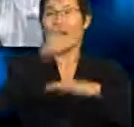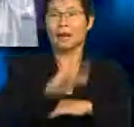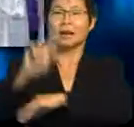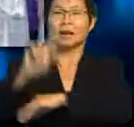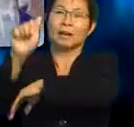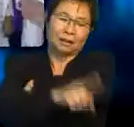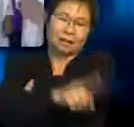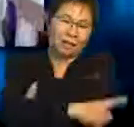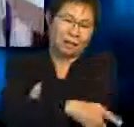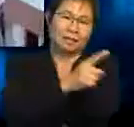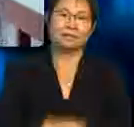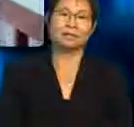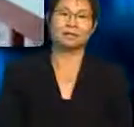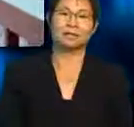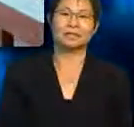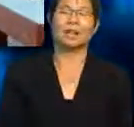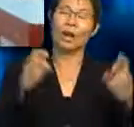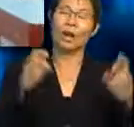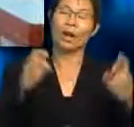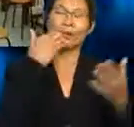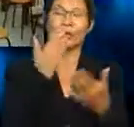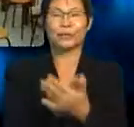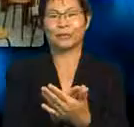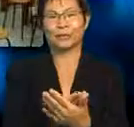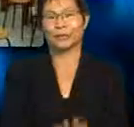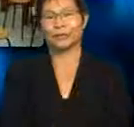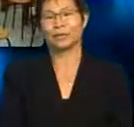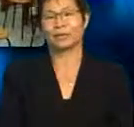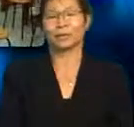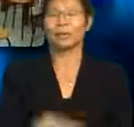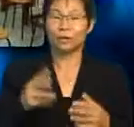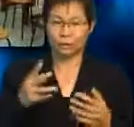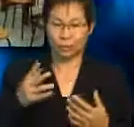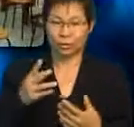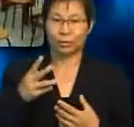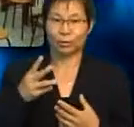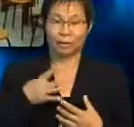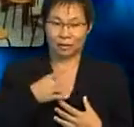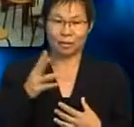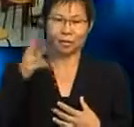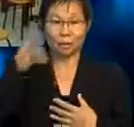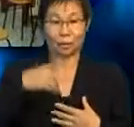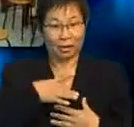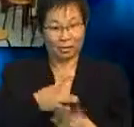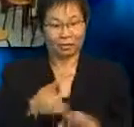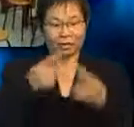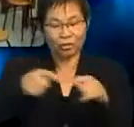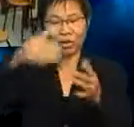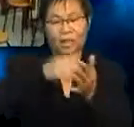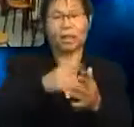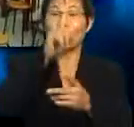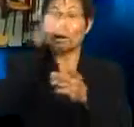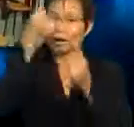big ears. And a tail. Okay, good. Would you like to try again?